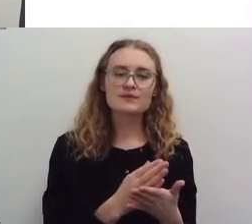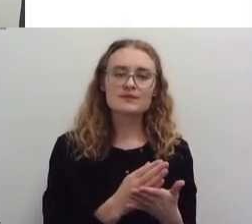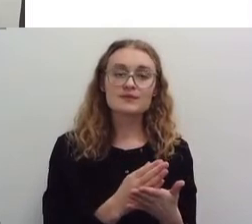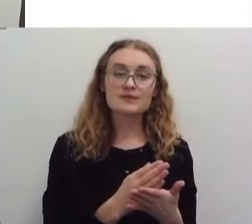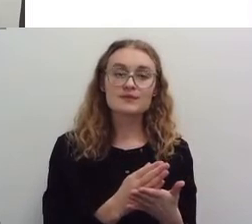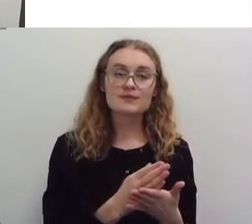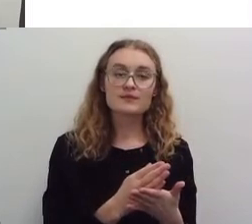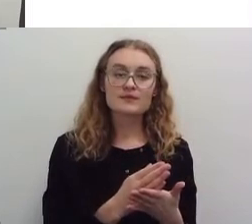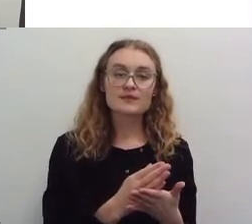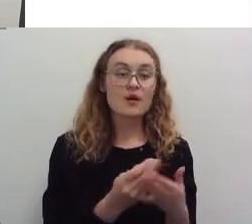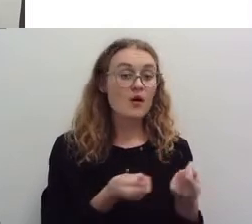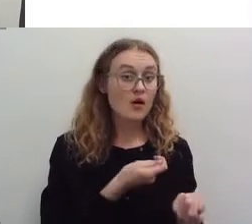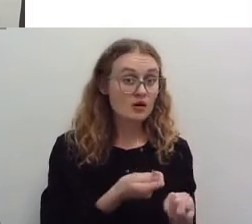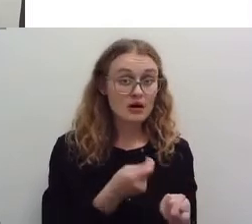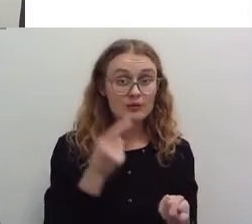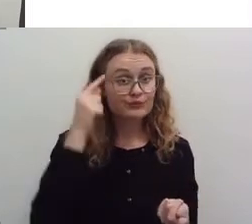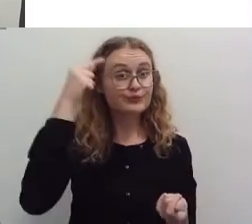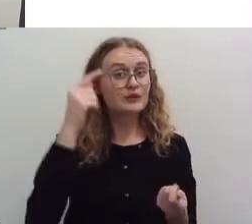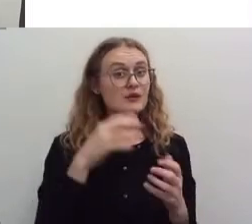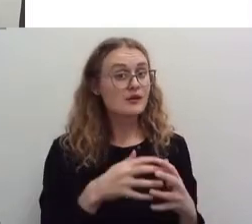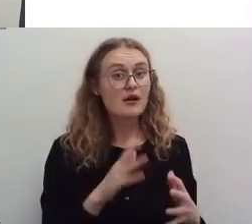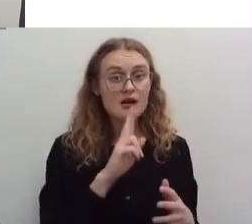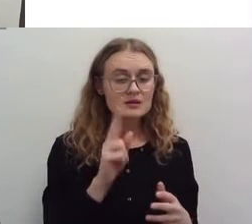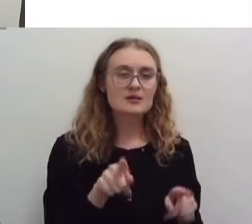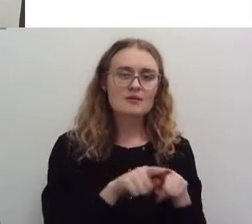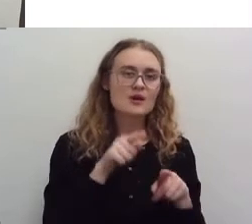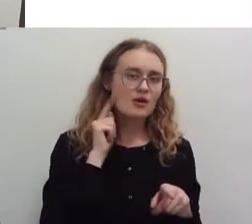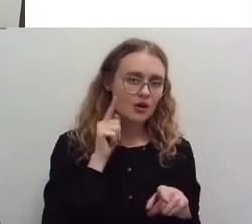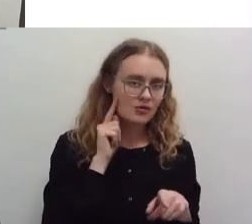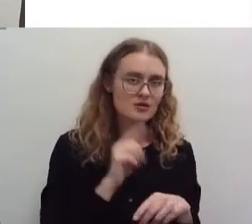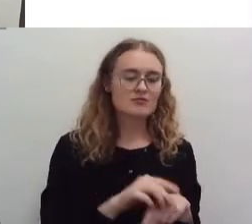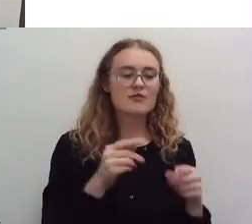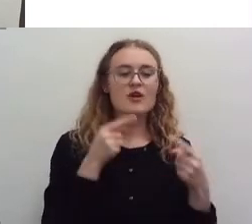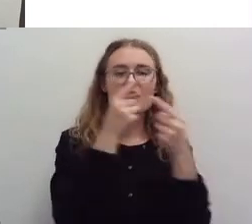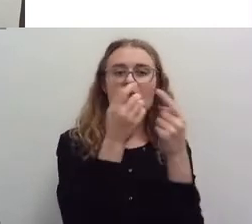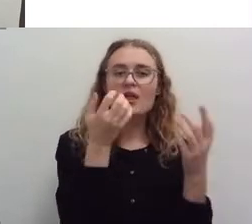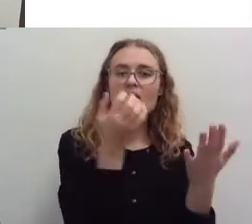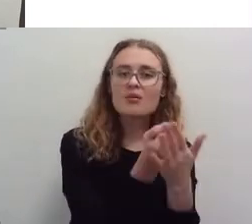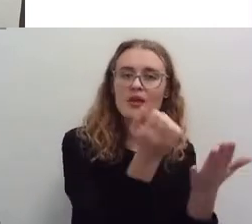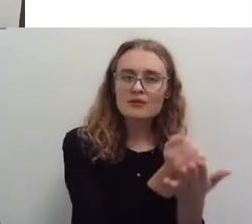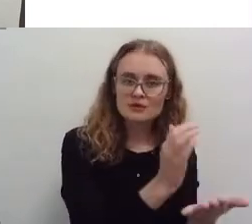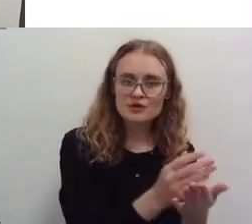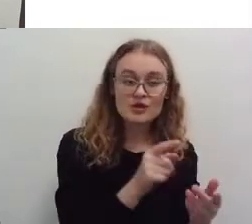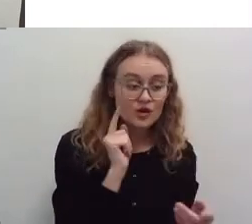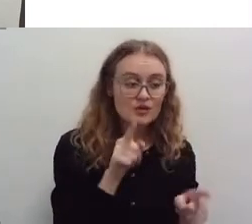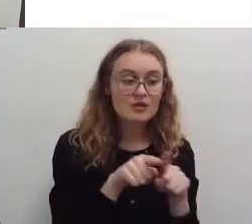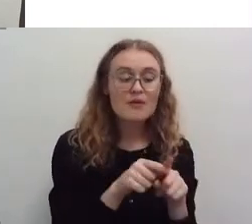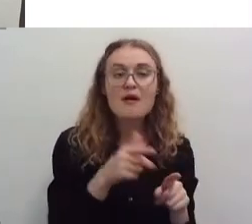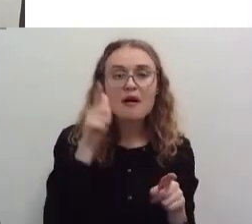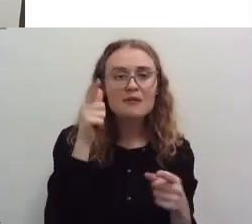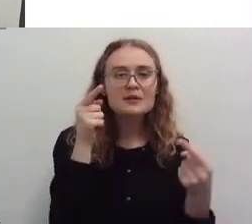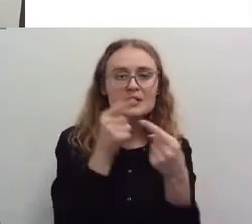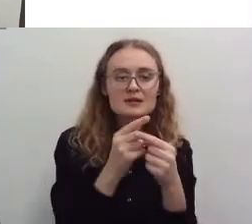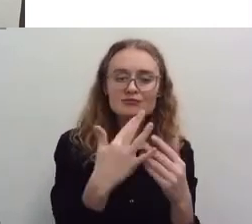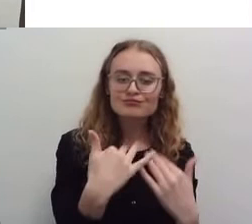You can participate in our organization in many ways. We have a focus group where we share our insights, offer our voices, and state our